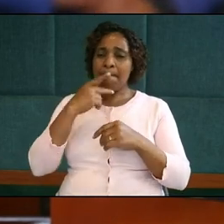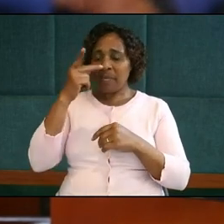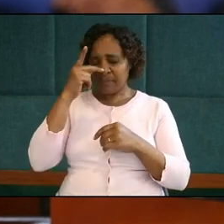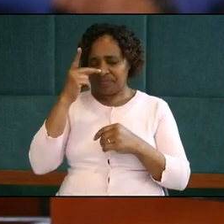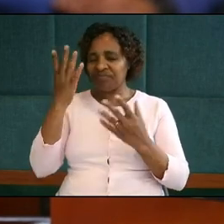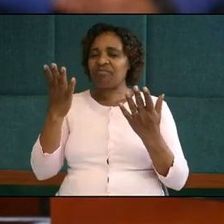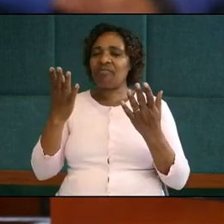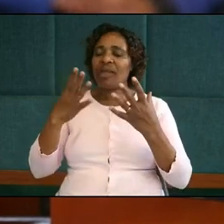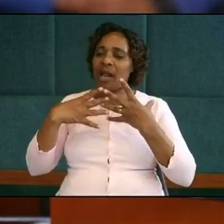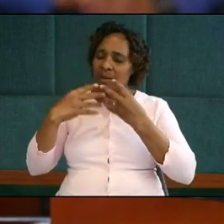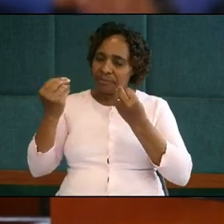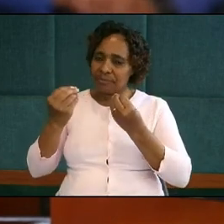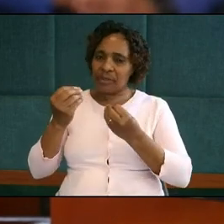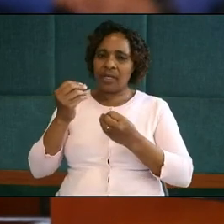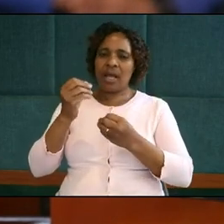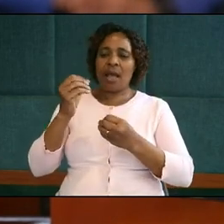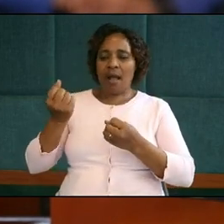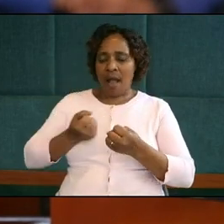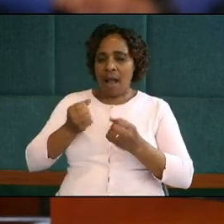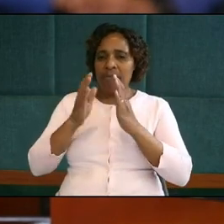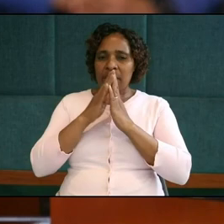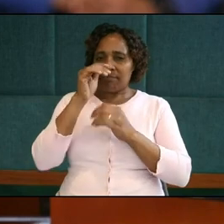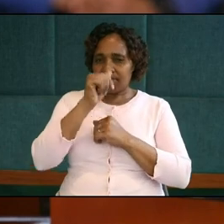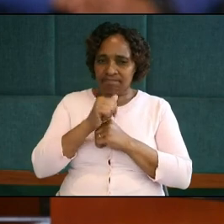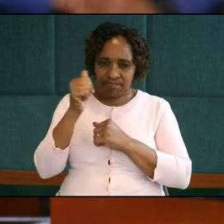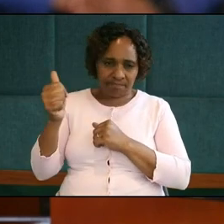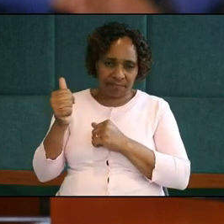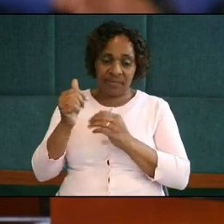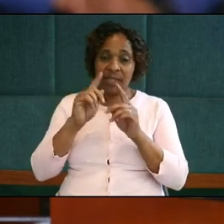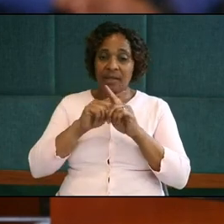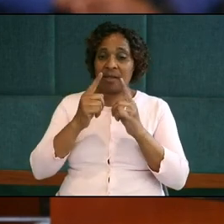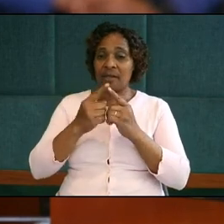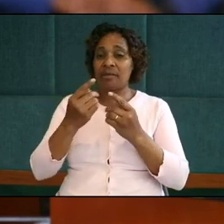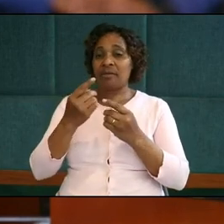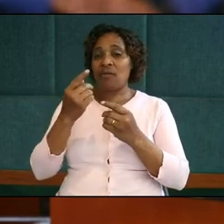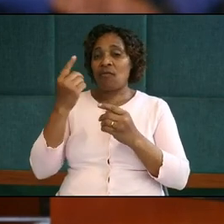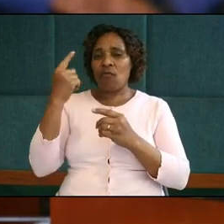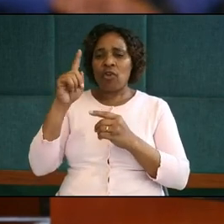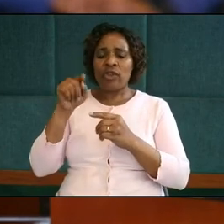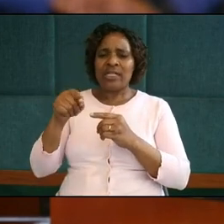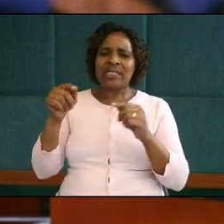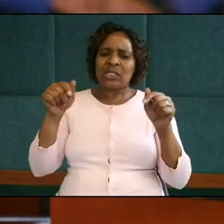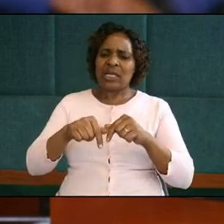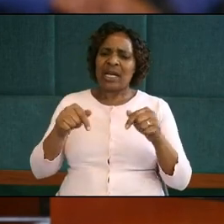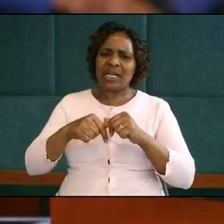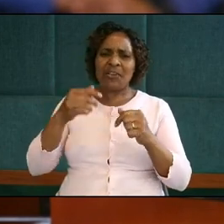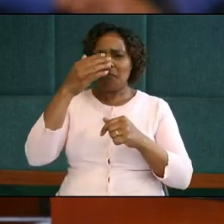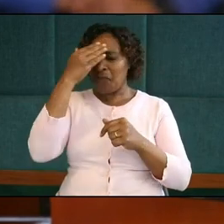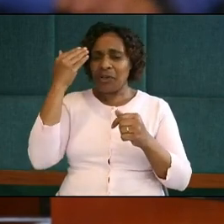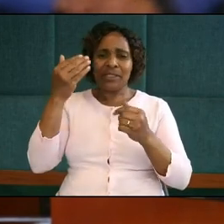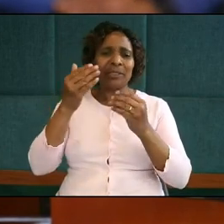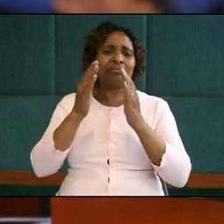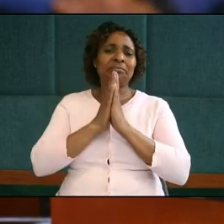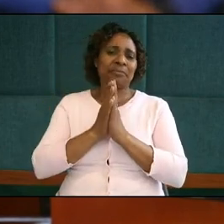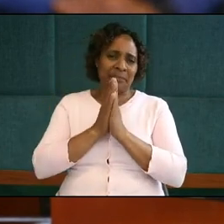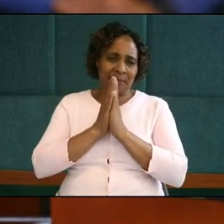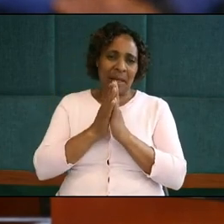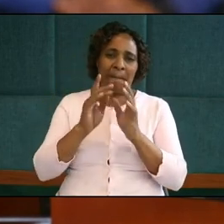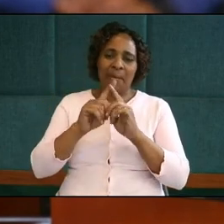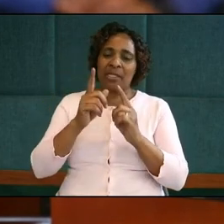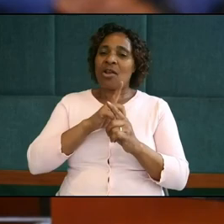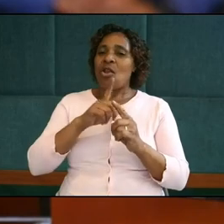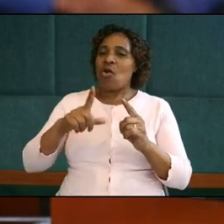prayed silently. She had learned to pray when she was little, but she had been so scared that she had forgotten to pray.